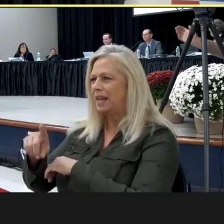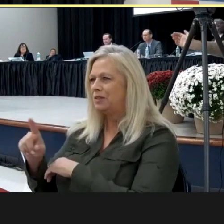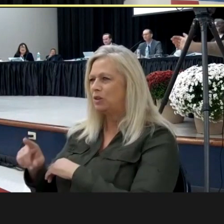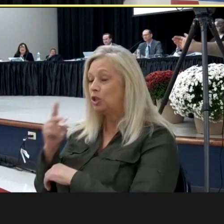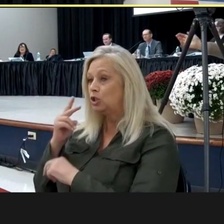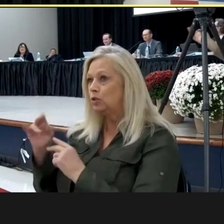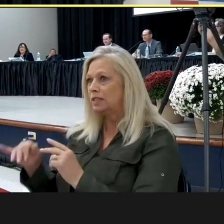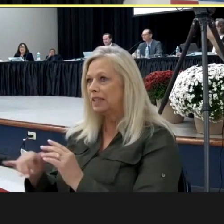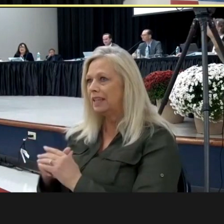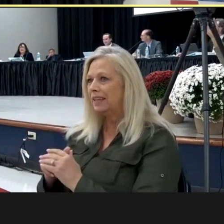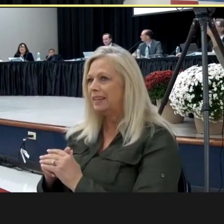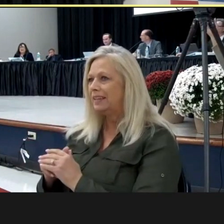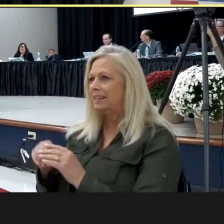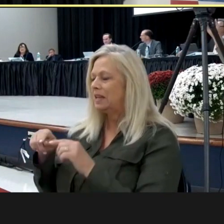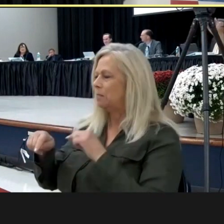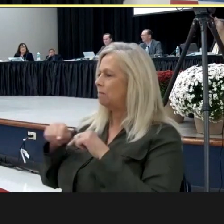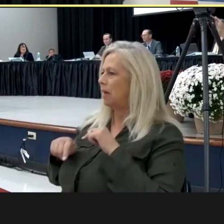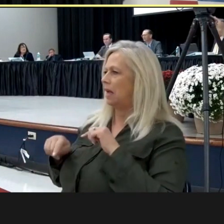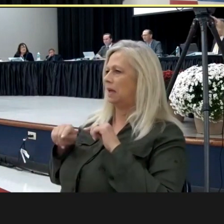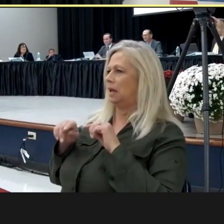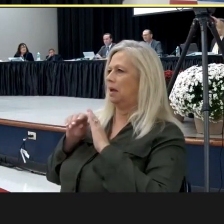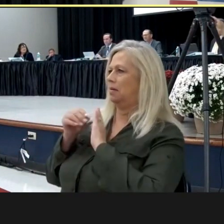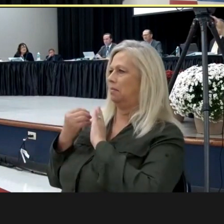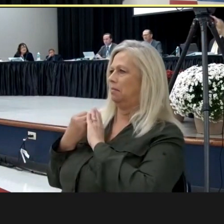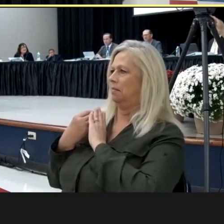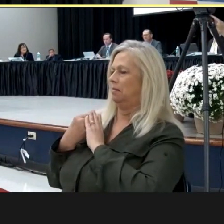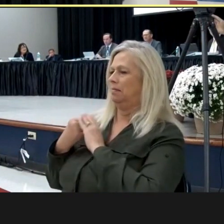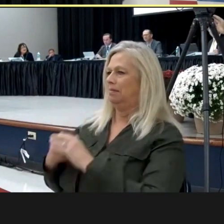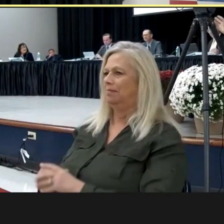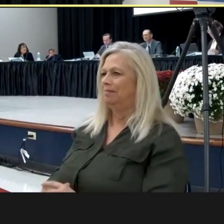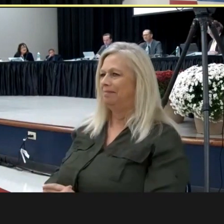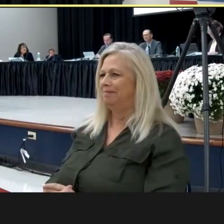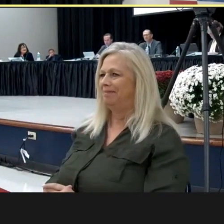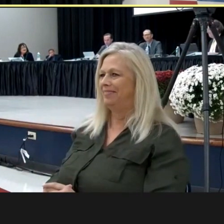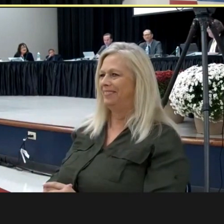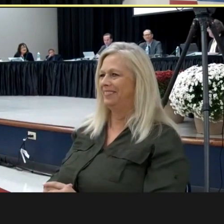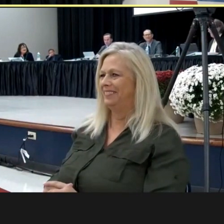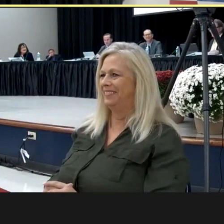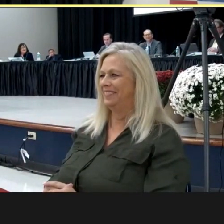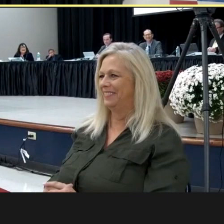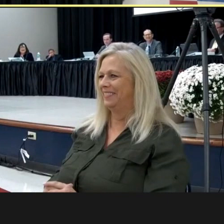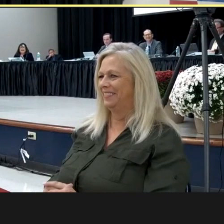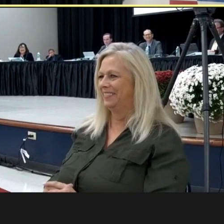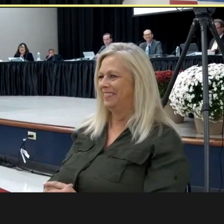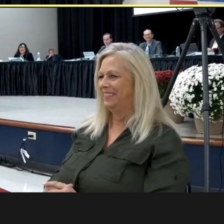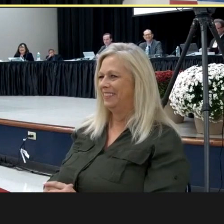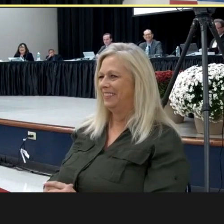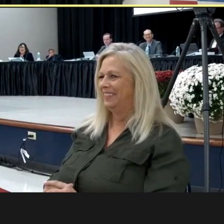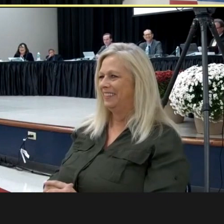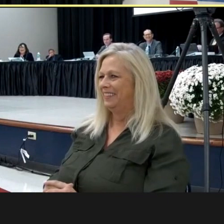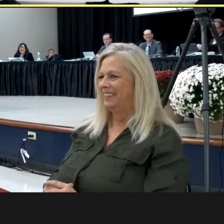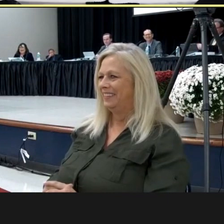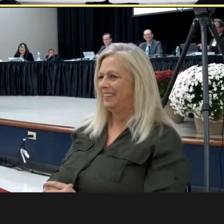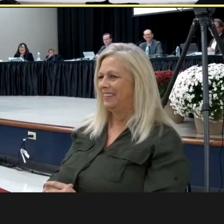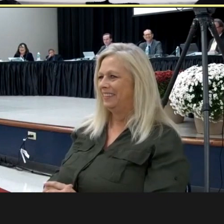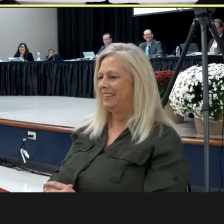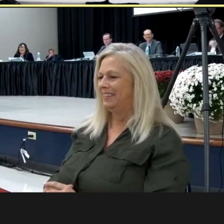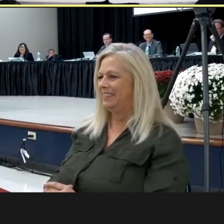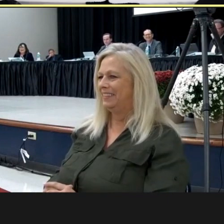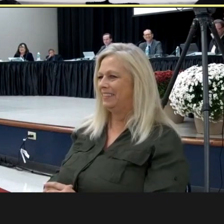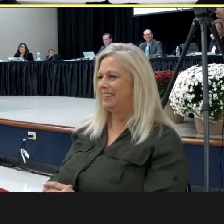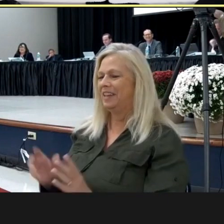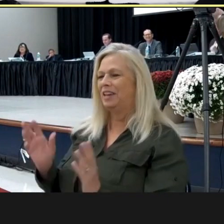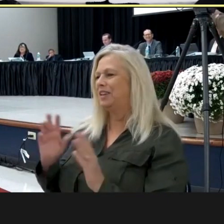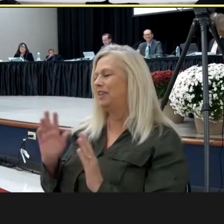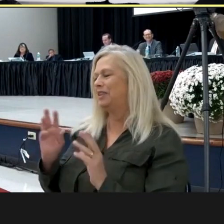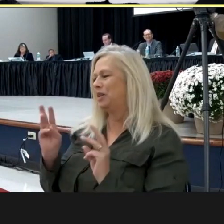Back me up I one saw slide. that. I thought that was cute. Yeah. My 4-year-old son will love that very much. Okay, don't worry about it,